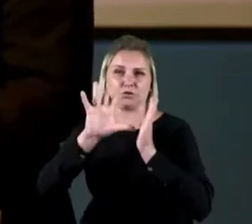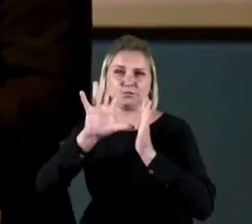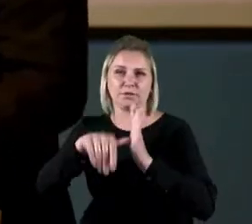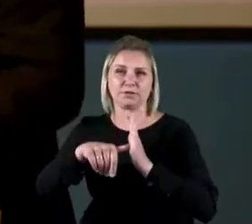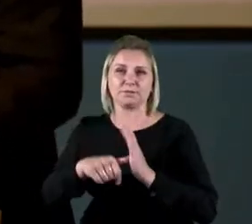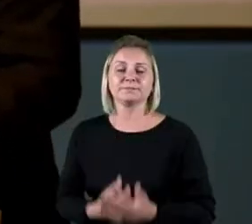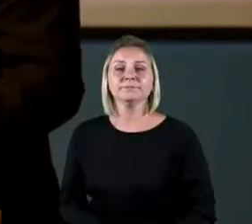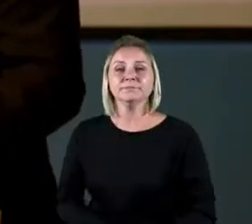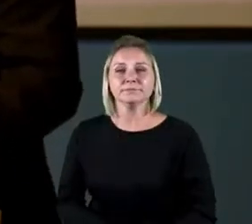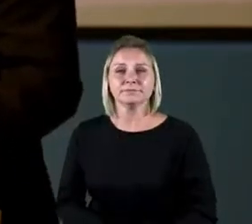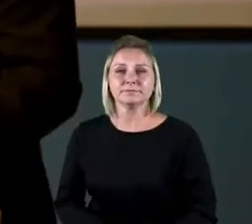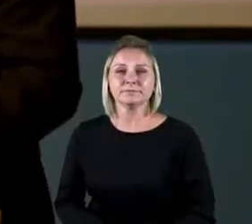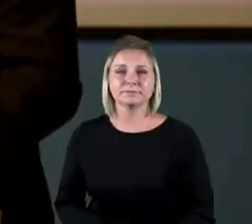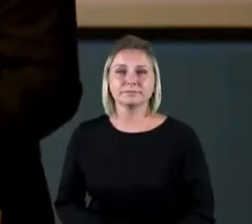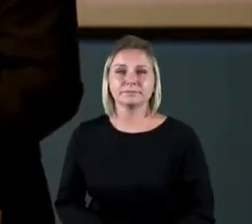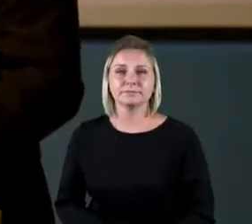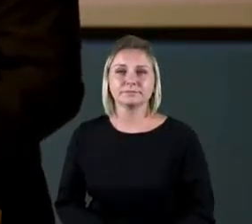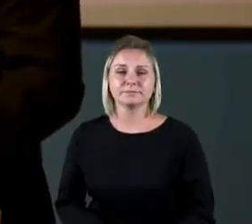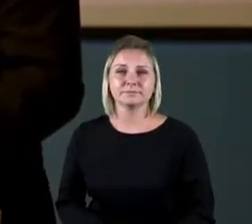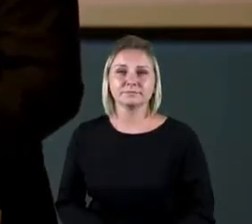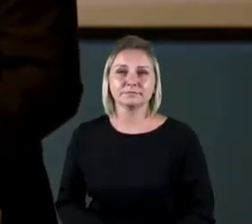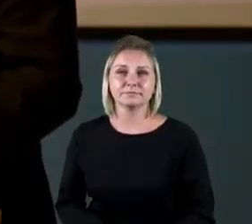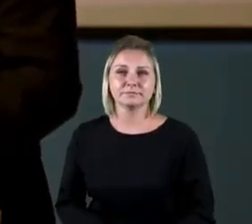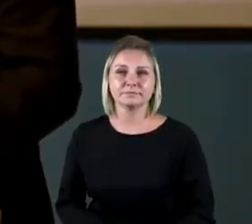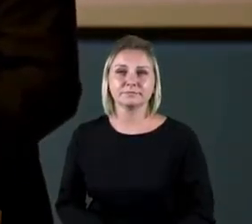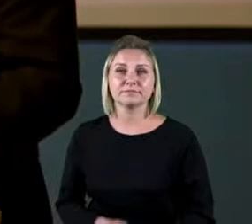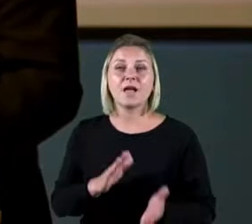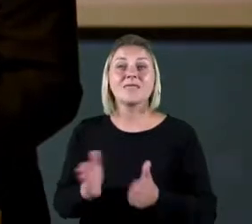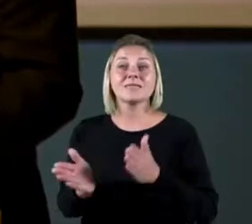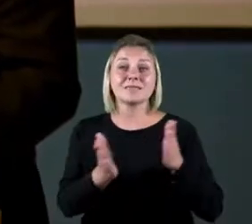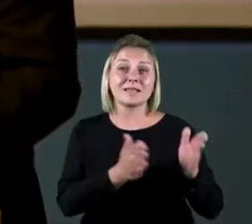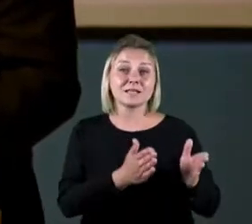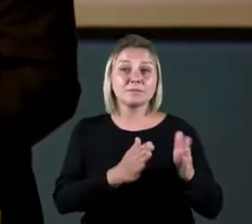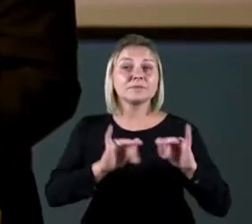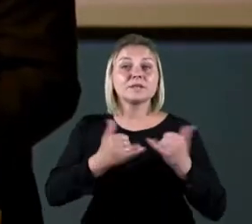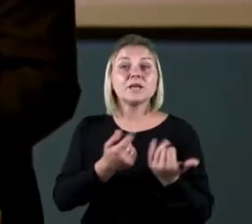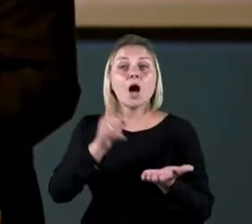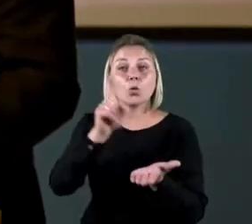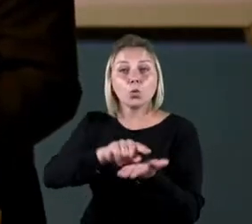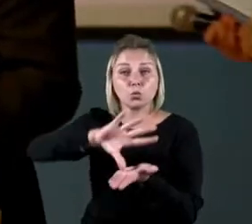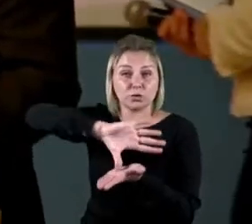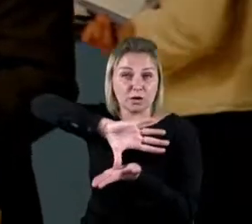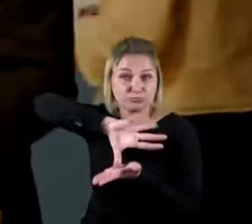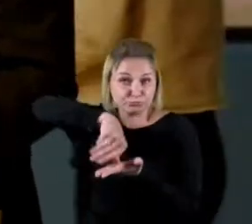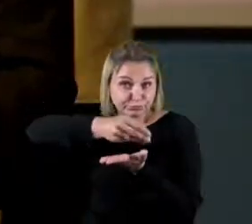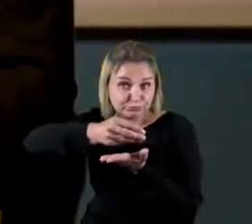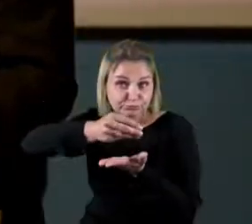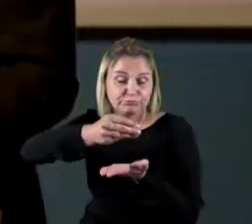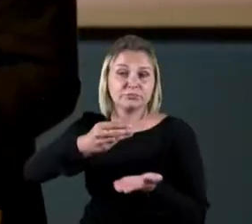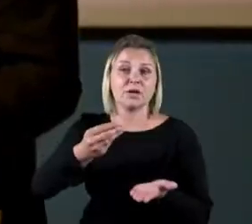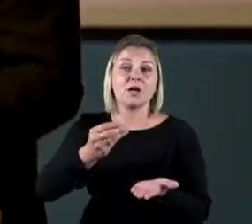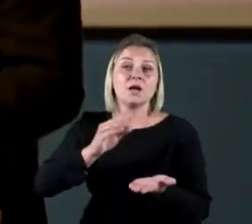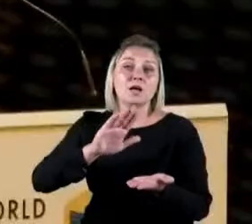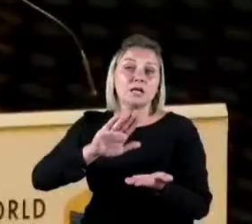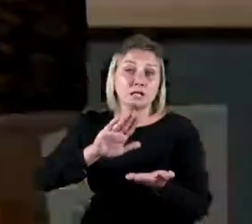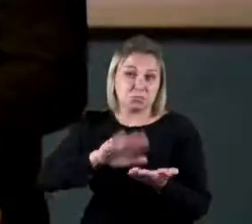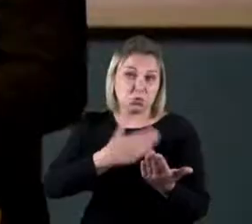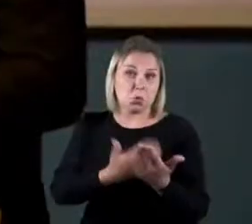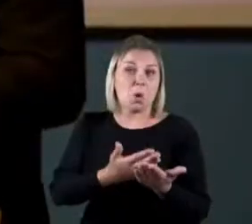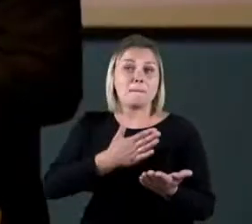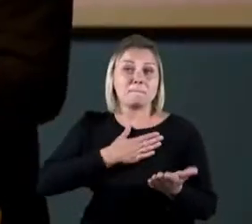take up the issue of resilience of cities. The next issue is the finalization